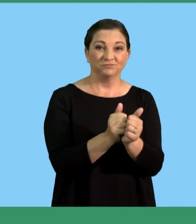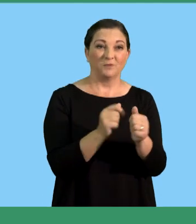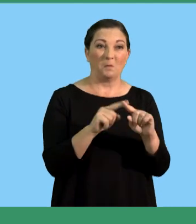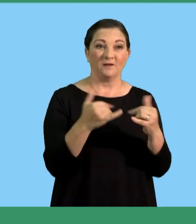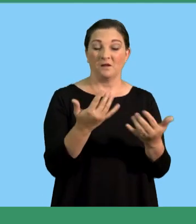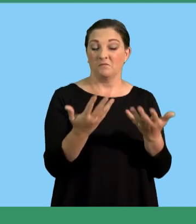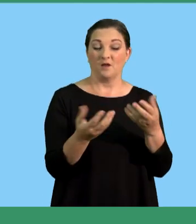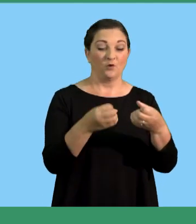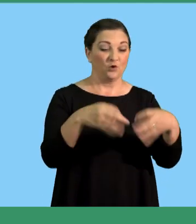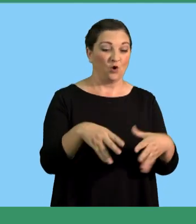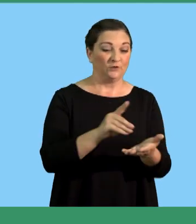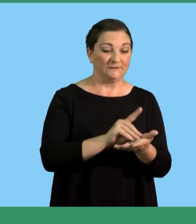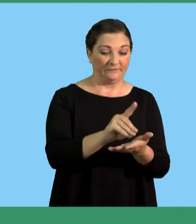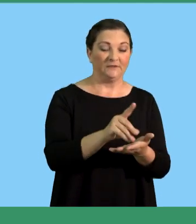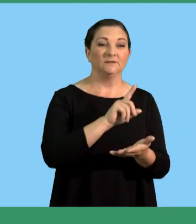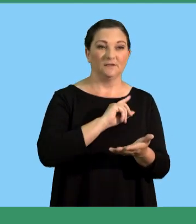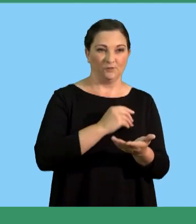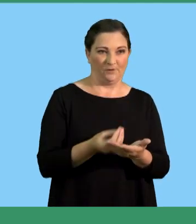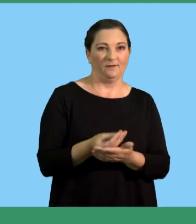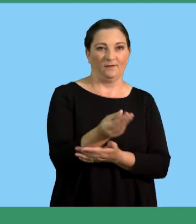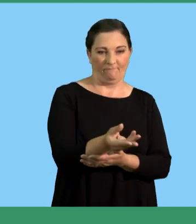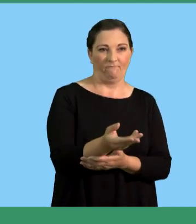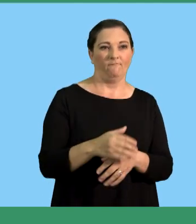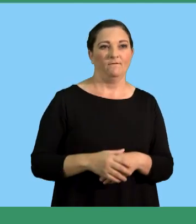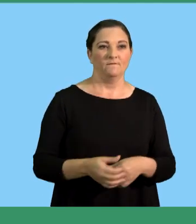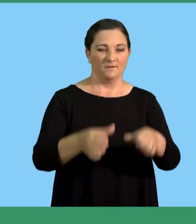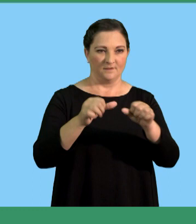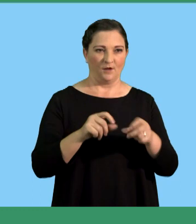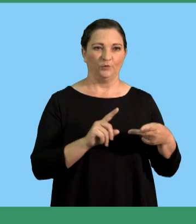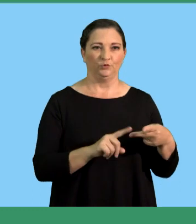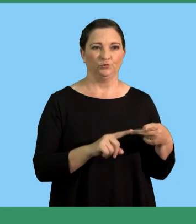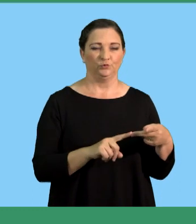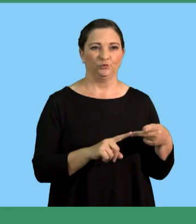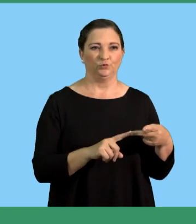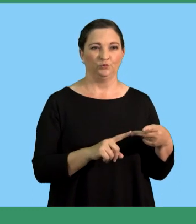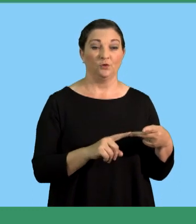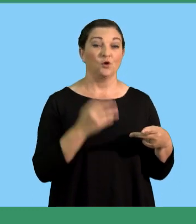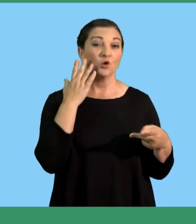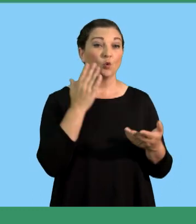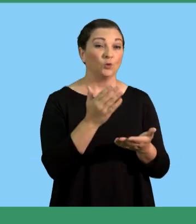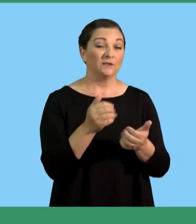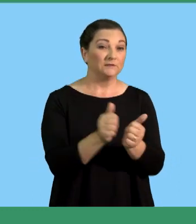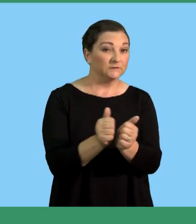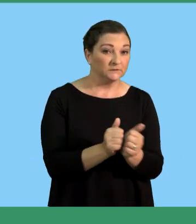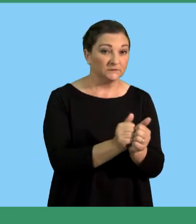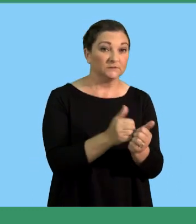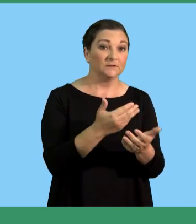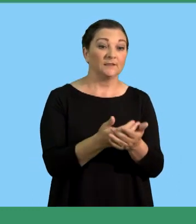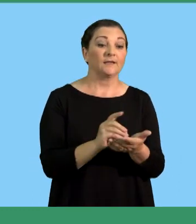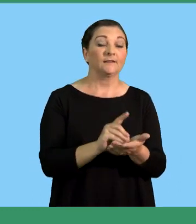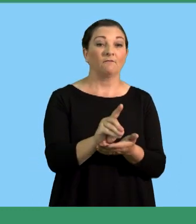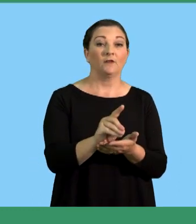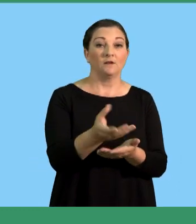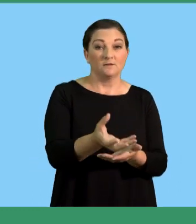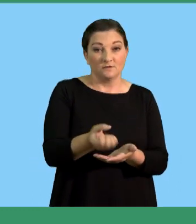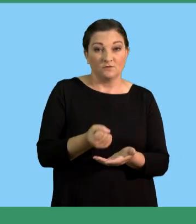loss of dividends. And then number 2, shares are received, or shareholders receive their dividends